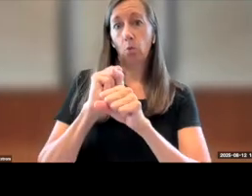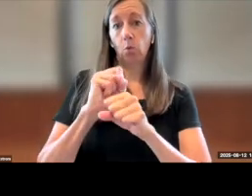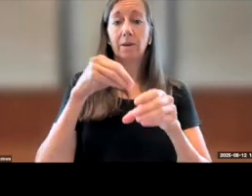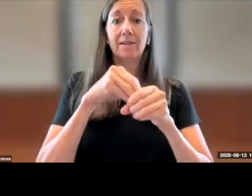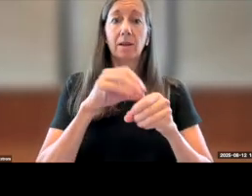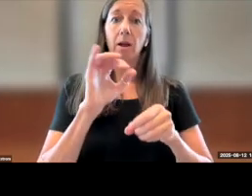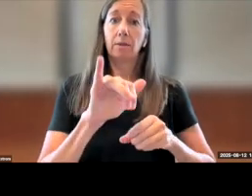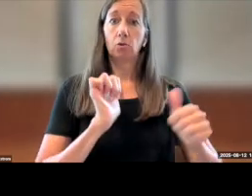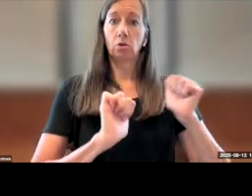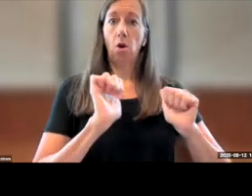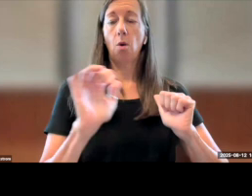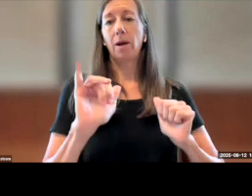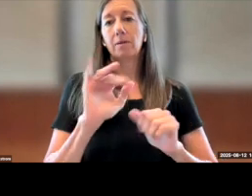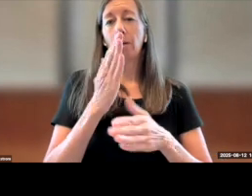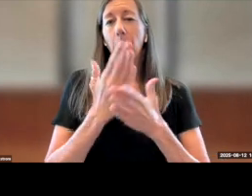part of the job, and